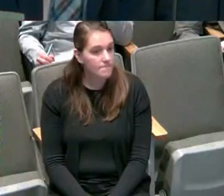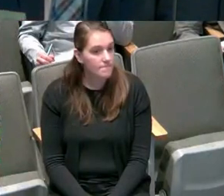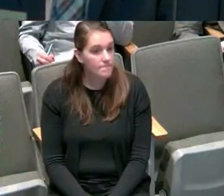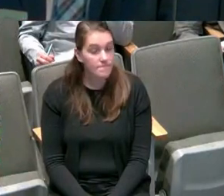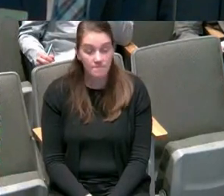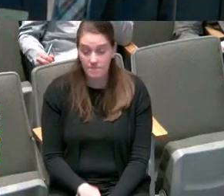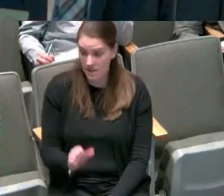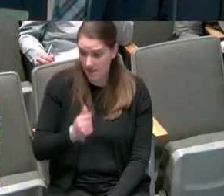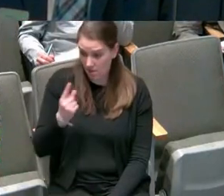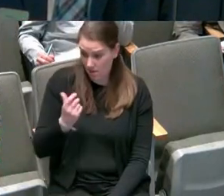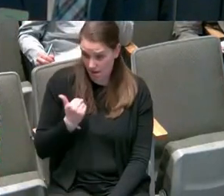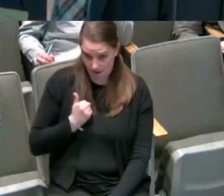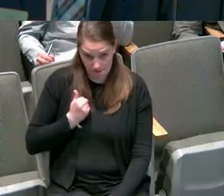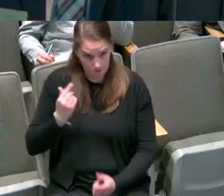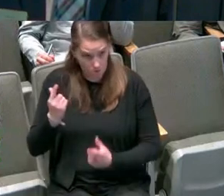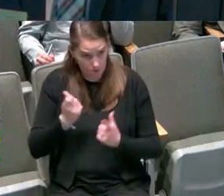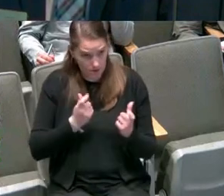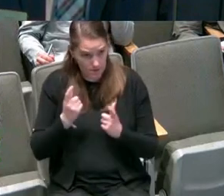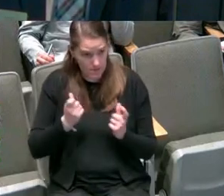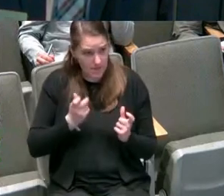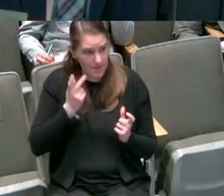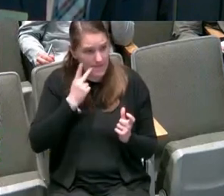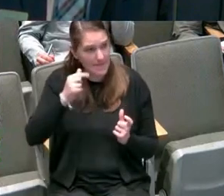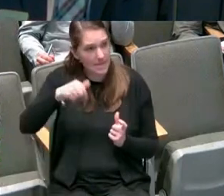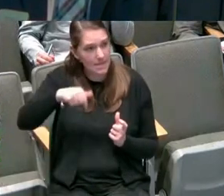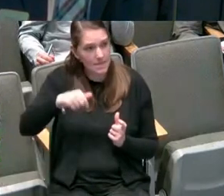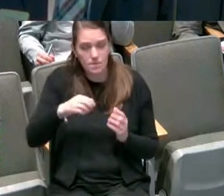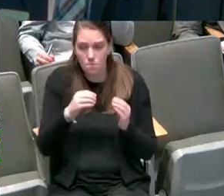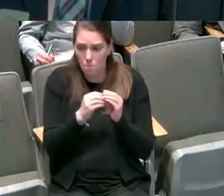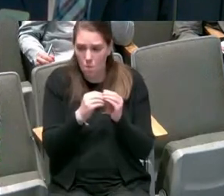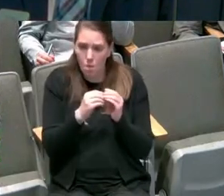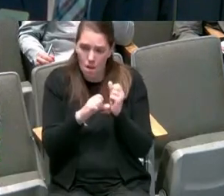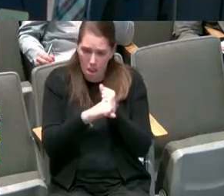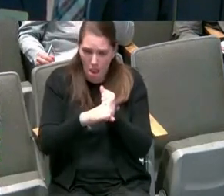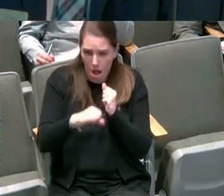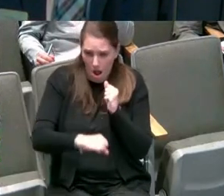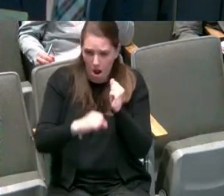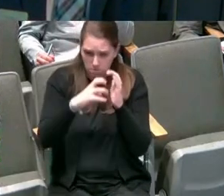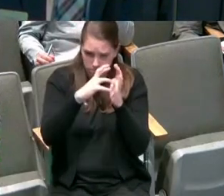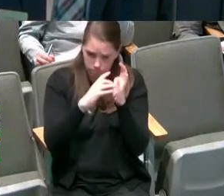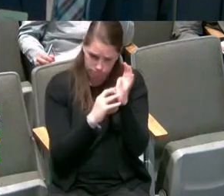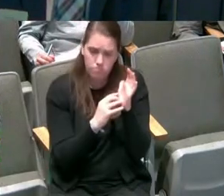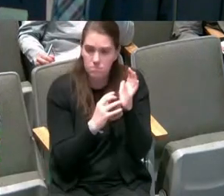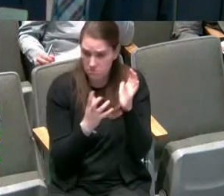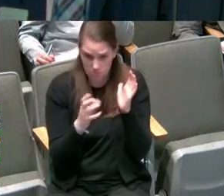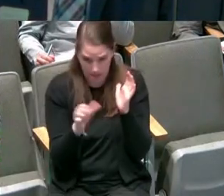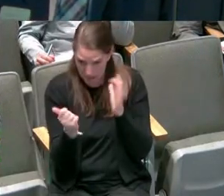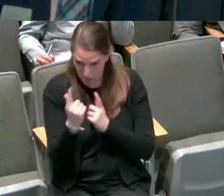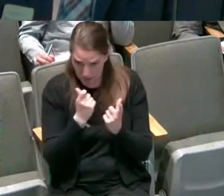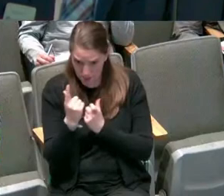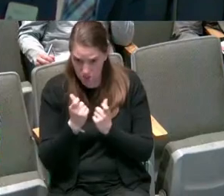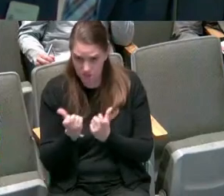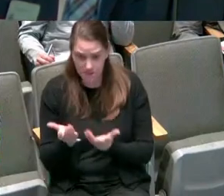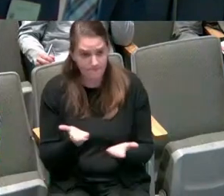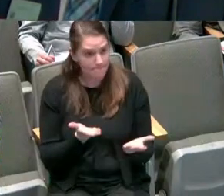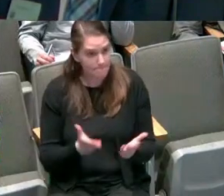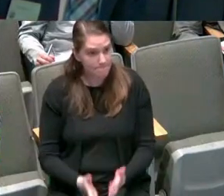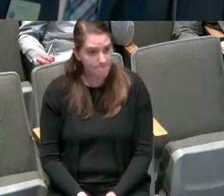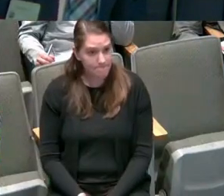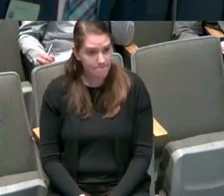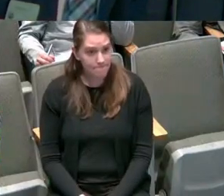does anyone have any questions I see this is a little bit of a longer article does anyone have any questions about it